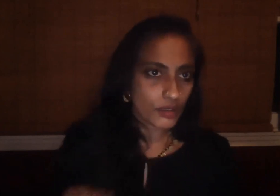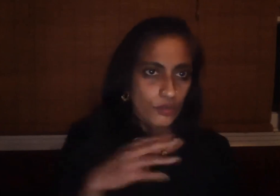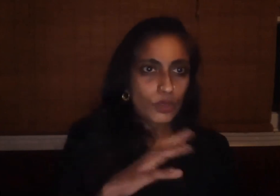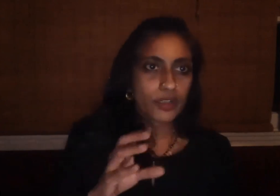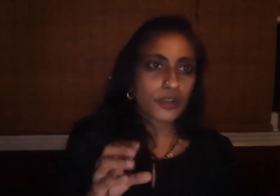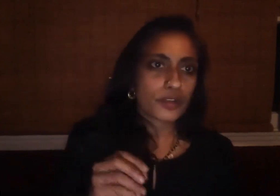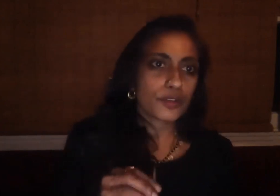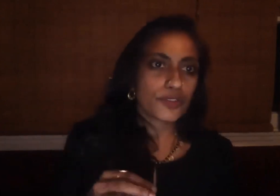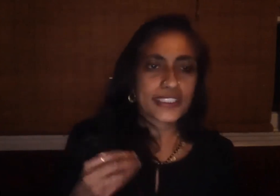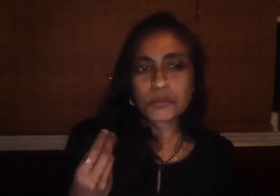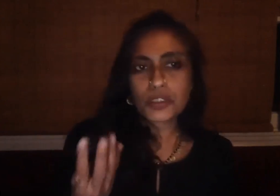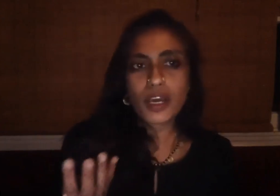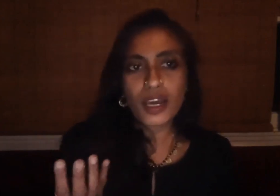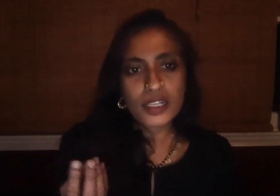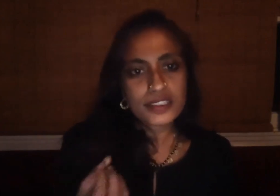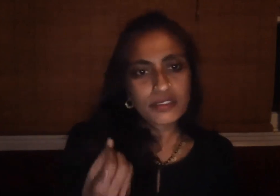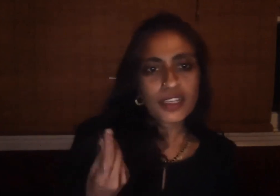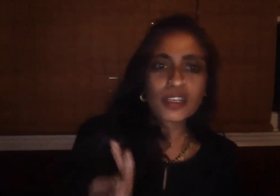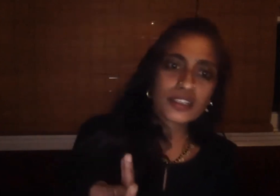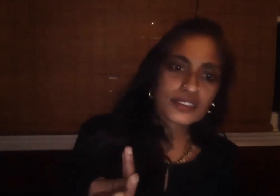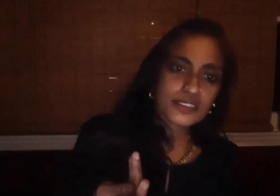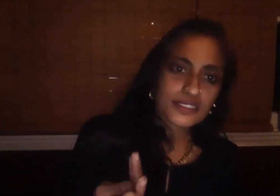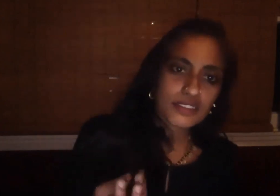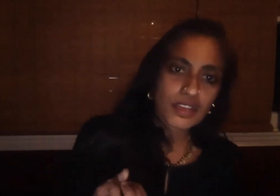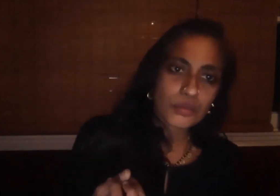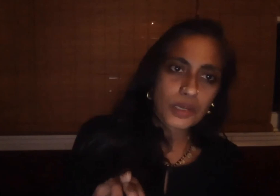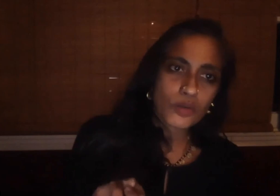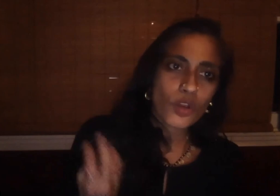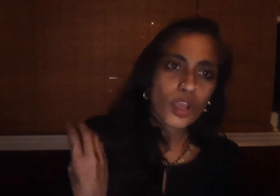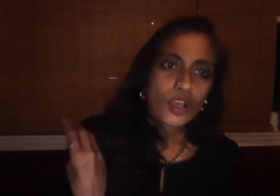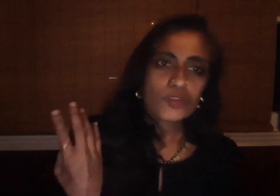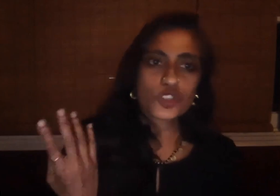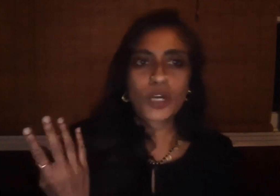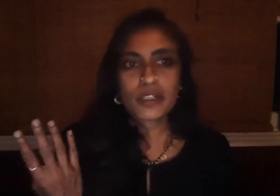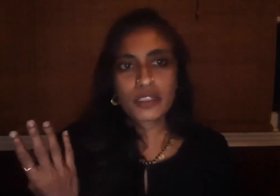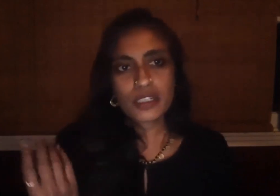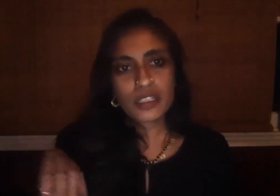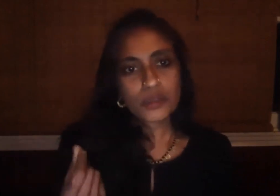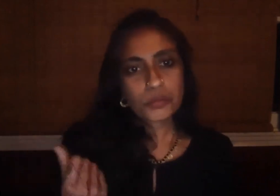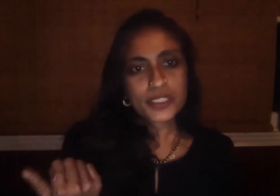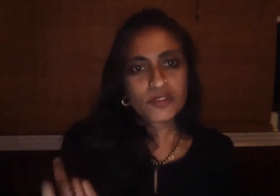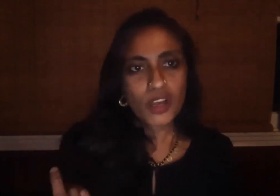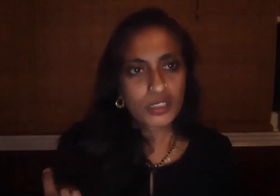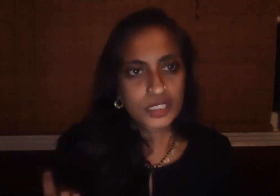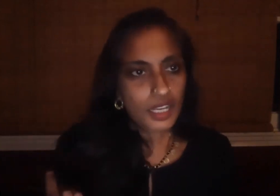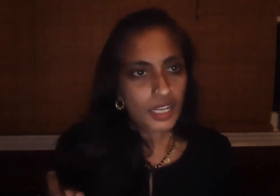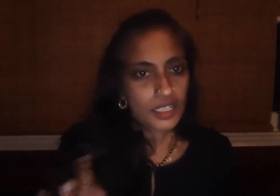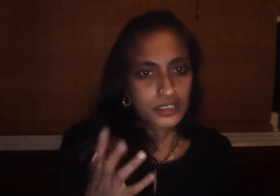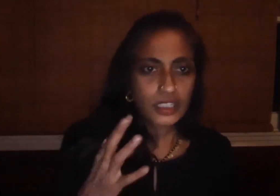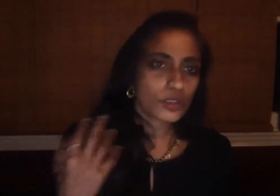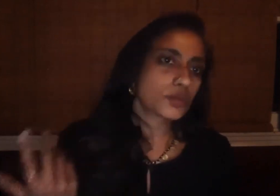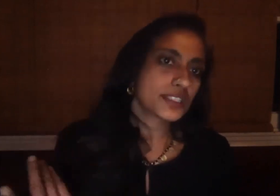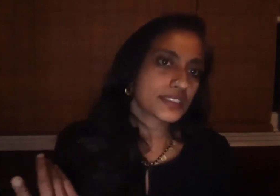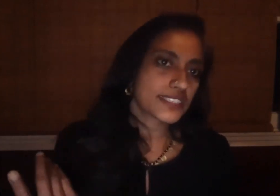where, you know, for example, the eyes or the hands, there's a lot about visuality and points of contact,